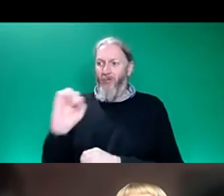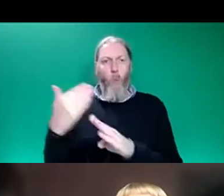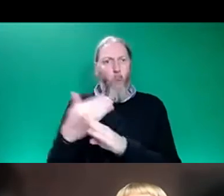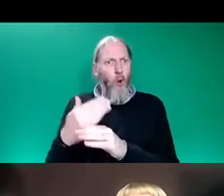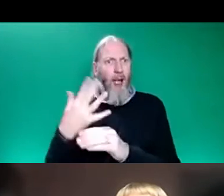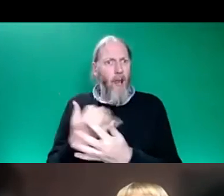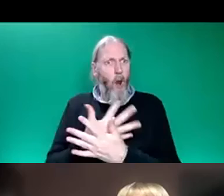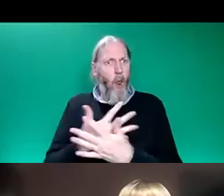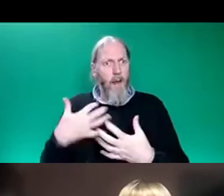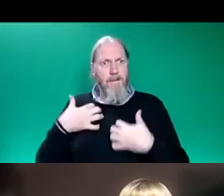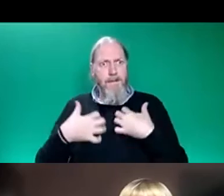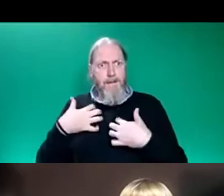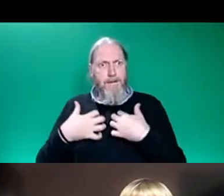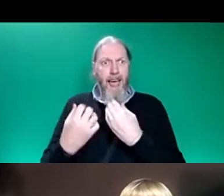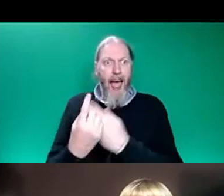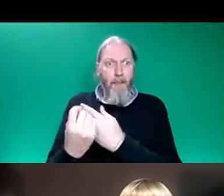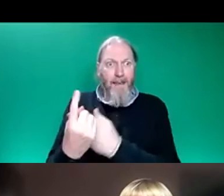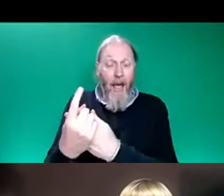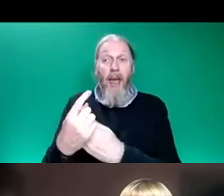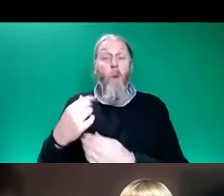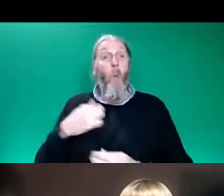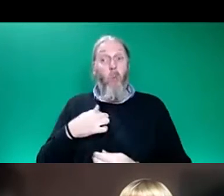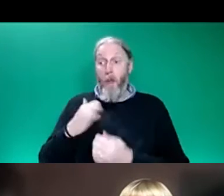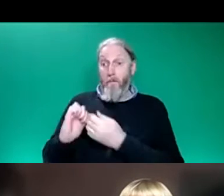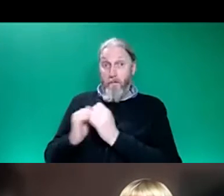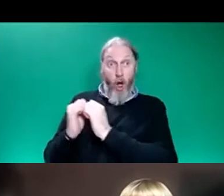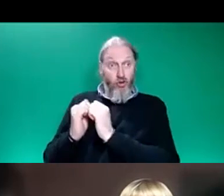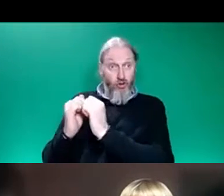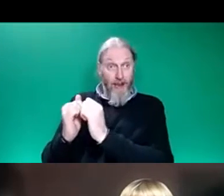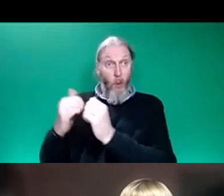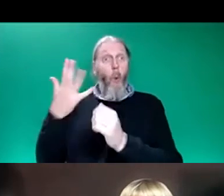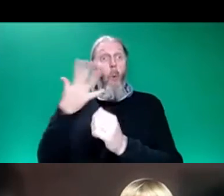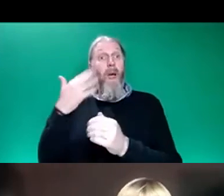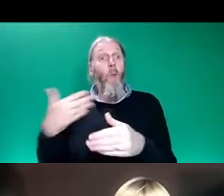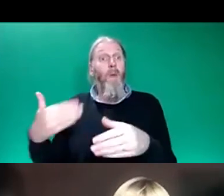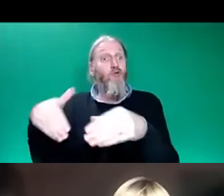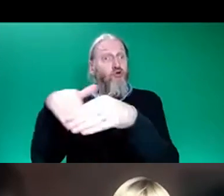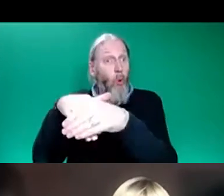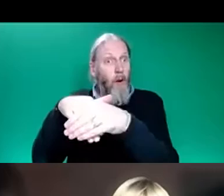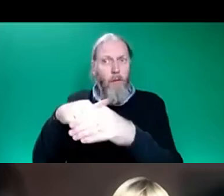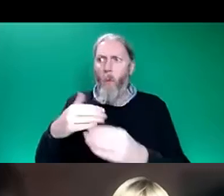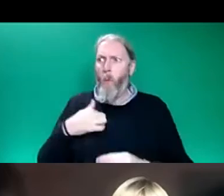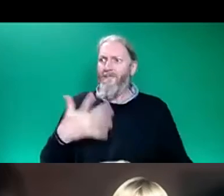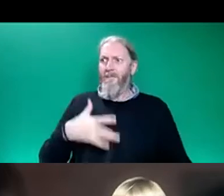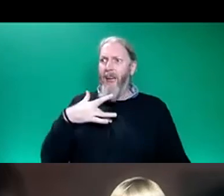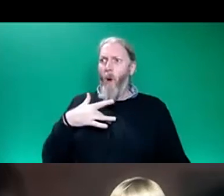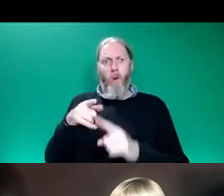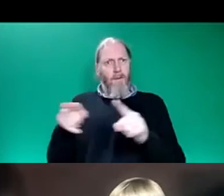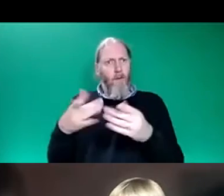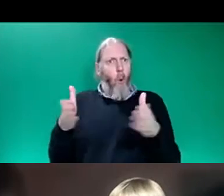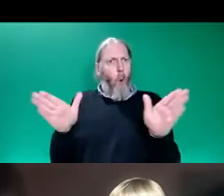of supporting. So we've been very welcomed into the partnership, which has been a real opportunity, I think, to meet and connect